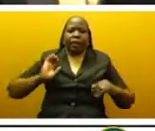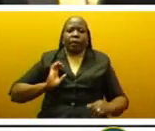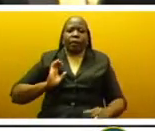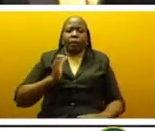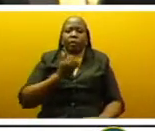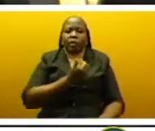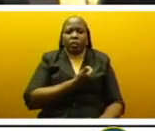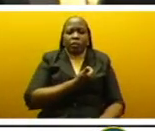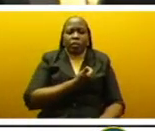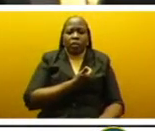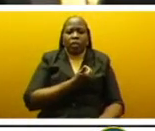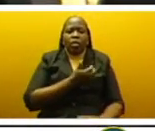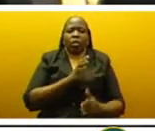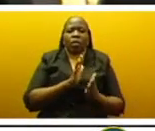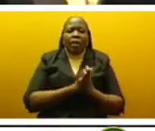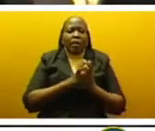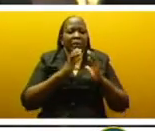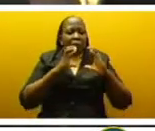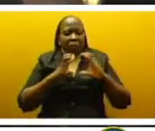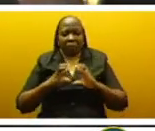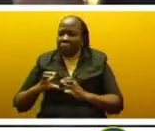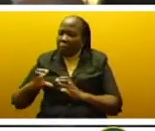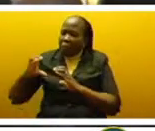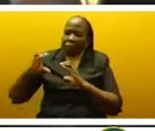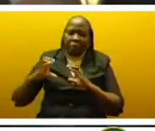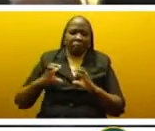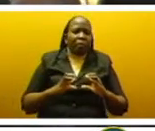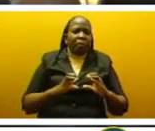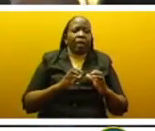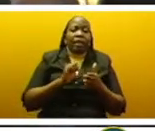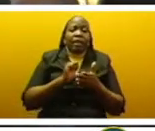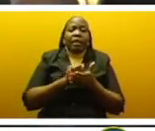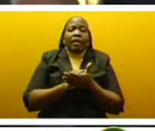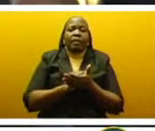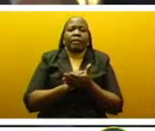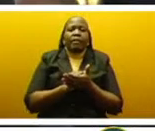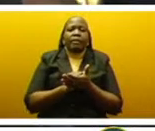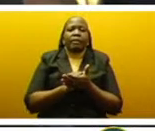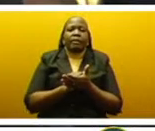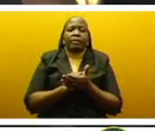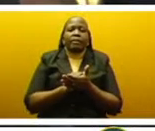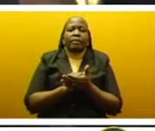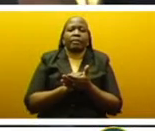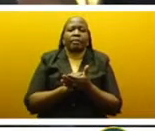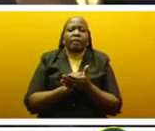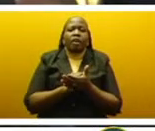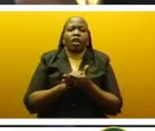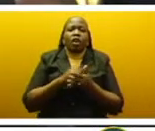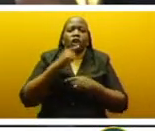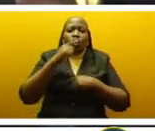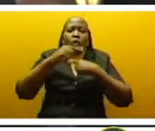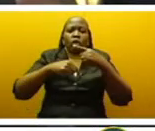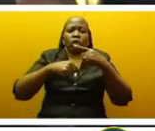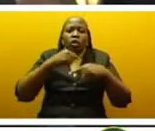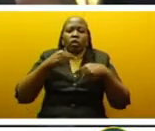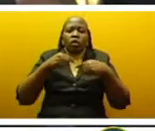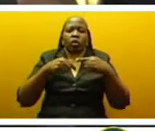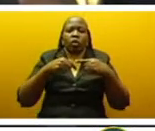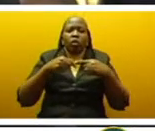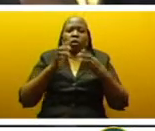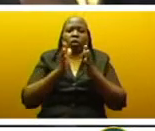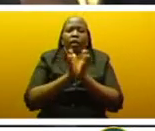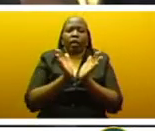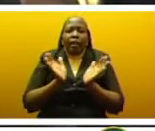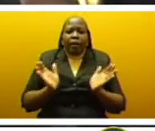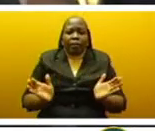with a triumvirate that runs the affairs of a commission that